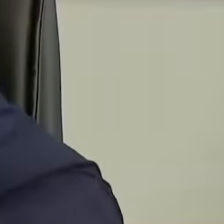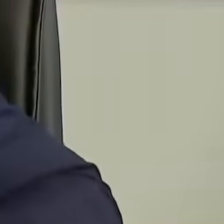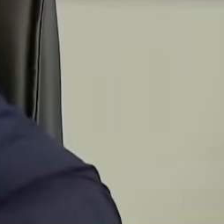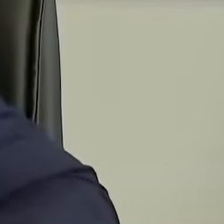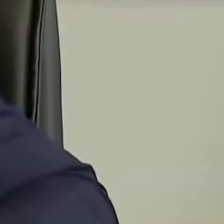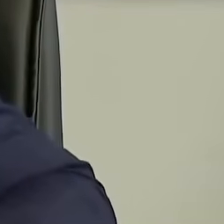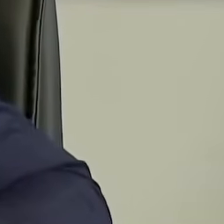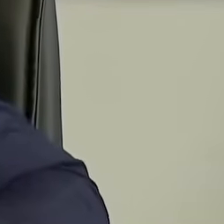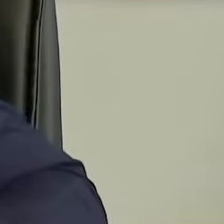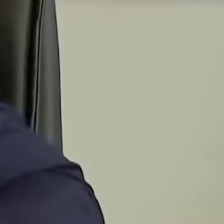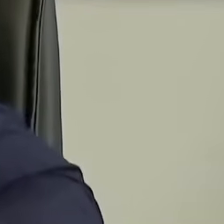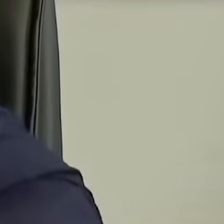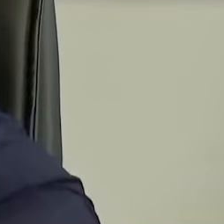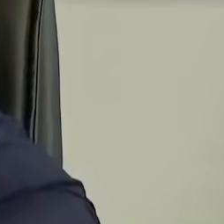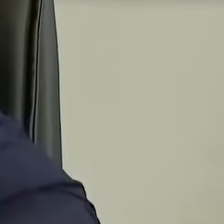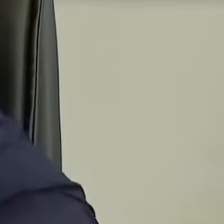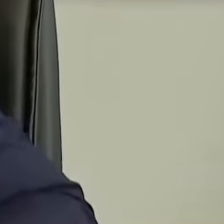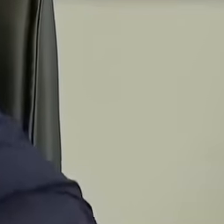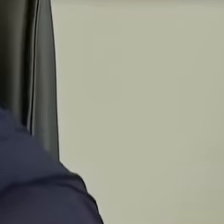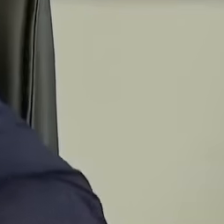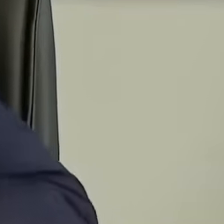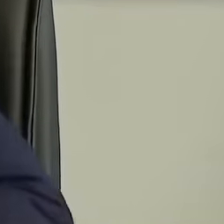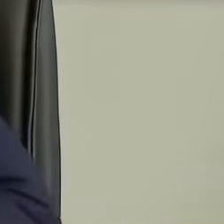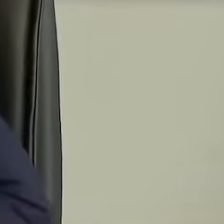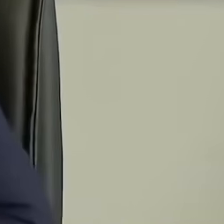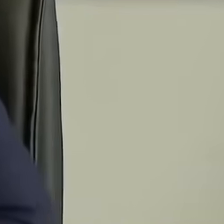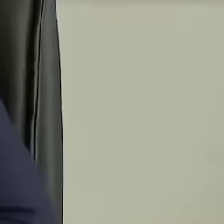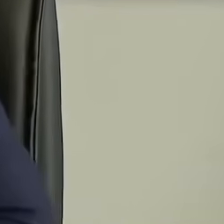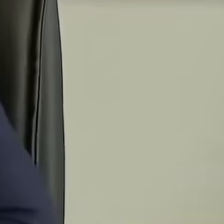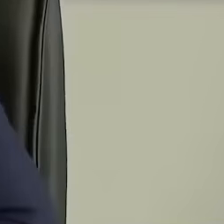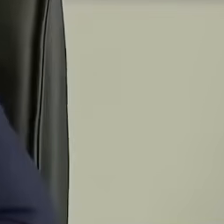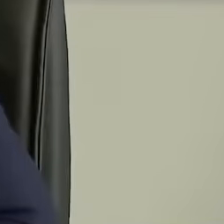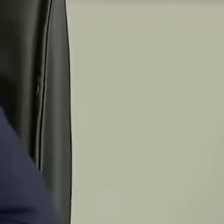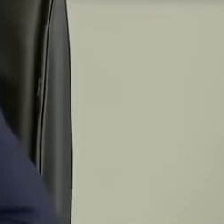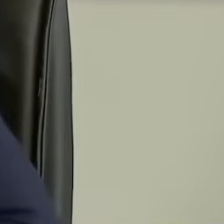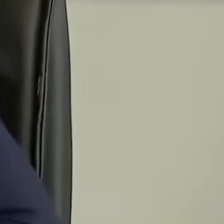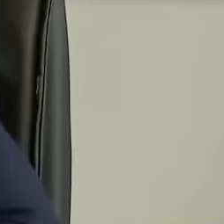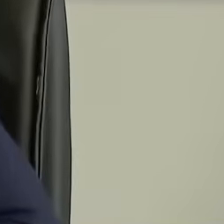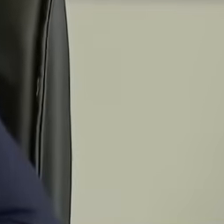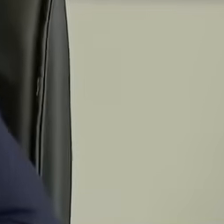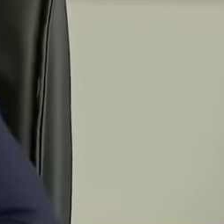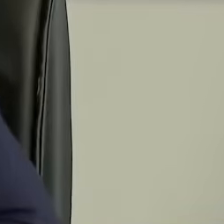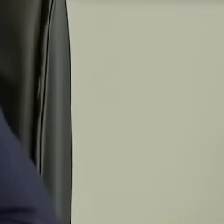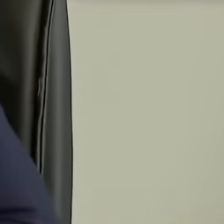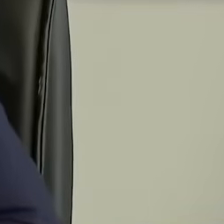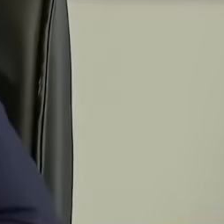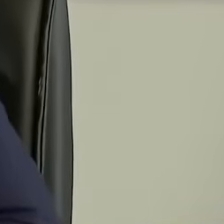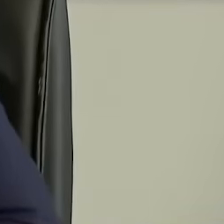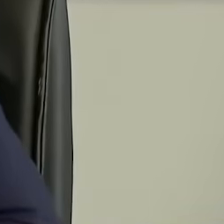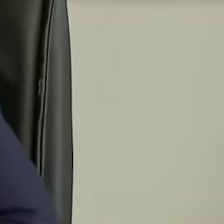Thanks, Commissioner. On the establishment of the political killings task team, Yes.